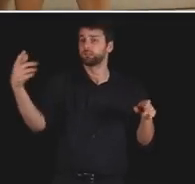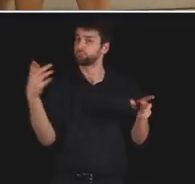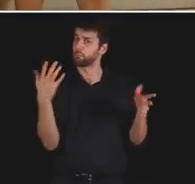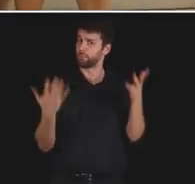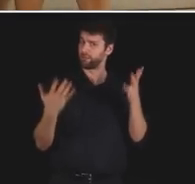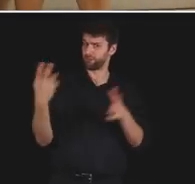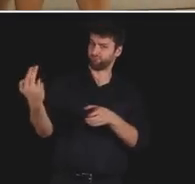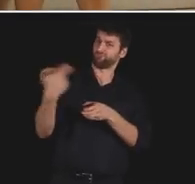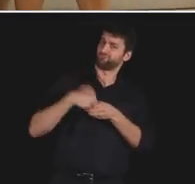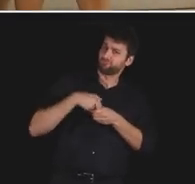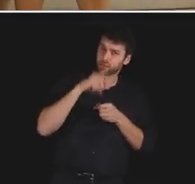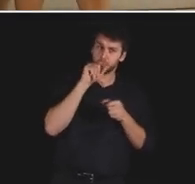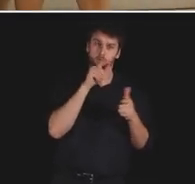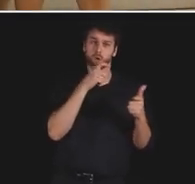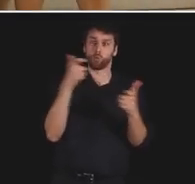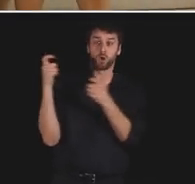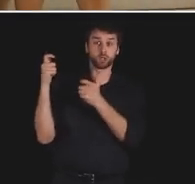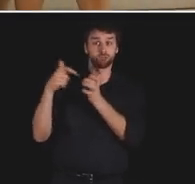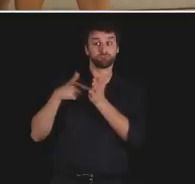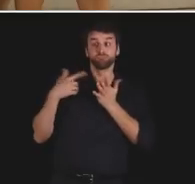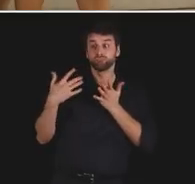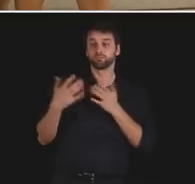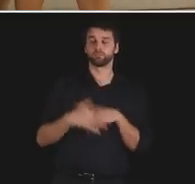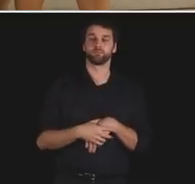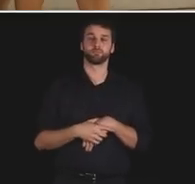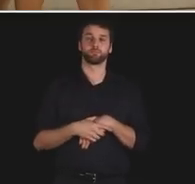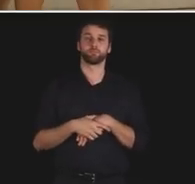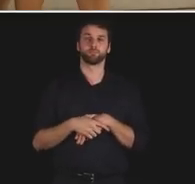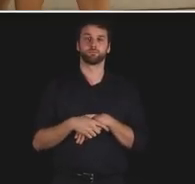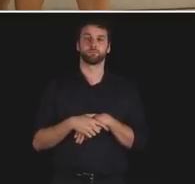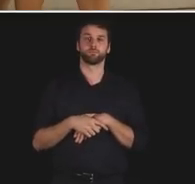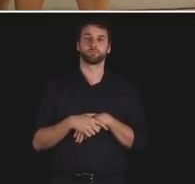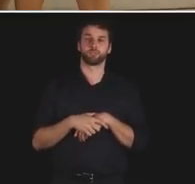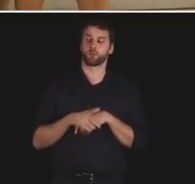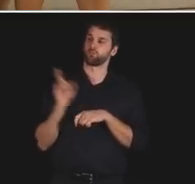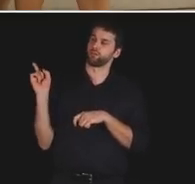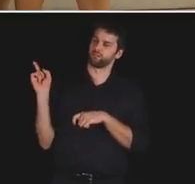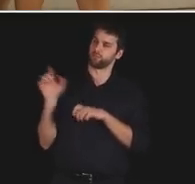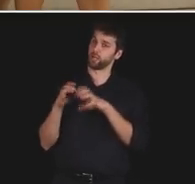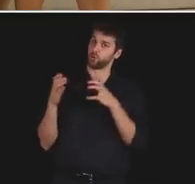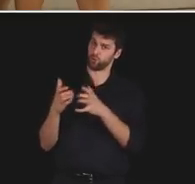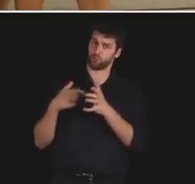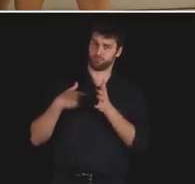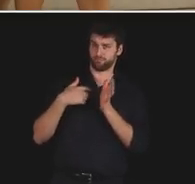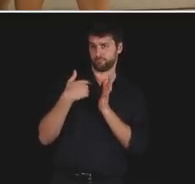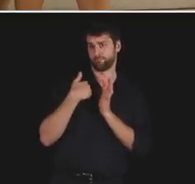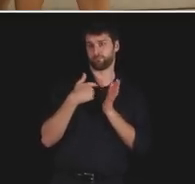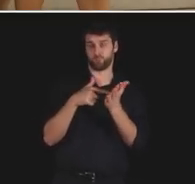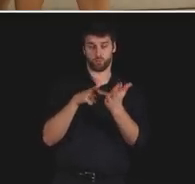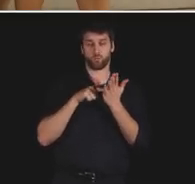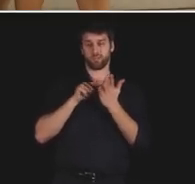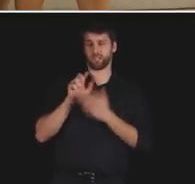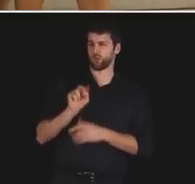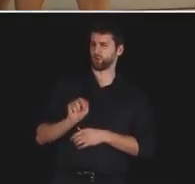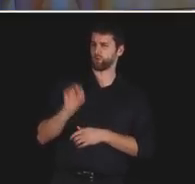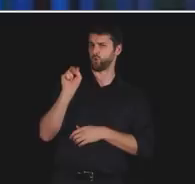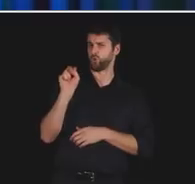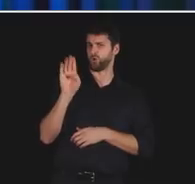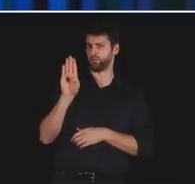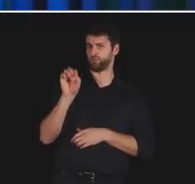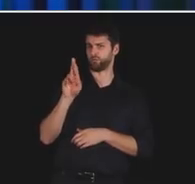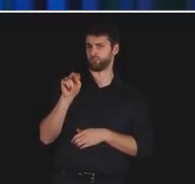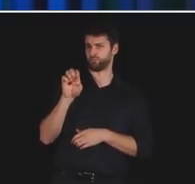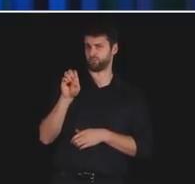this, for instance, is just a group of some of the people who took me out for one morning in northern Borneo when I arrived there. This kind of